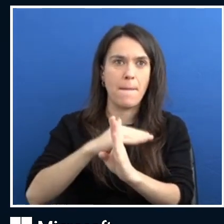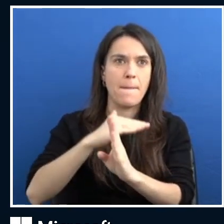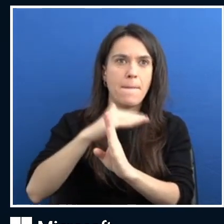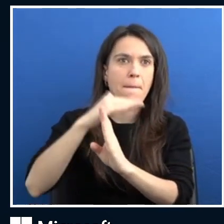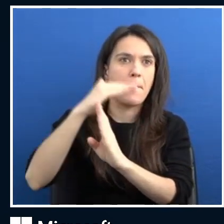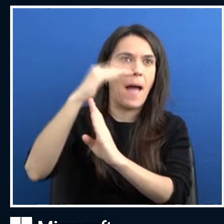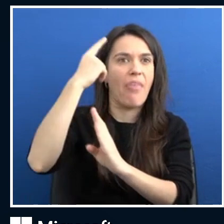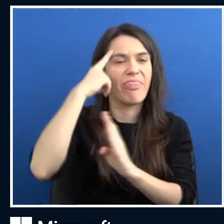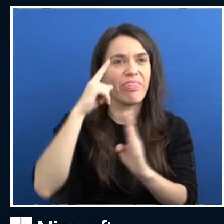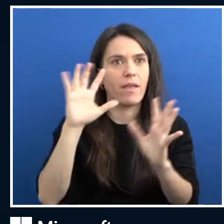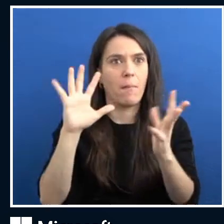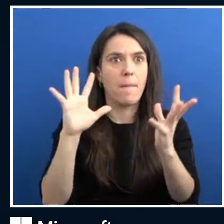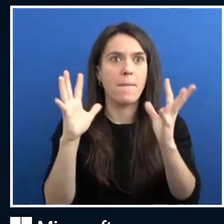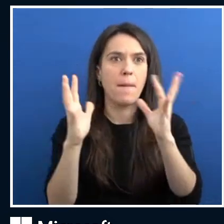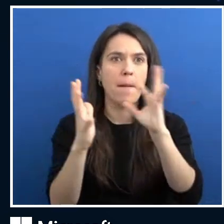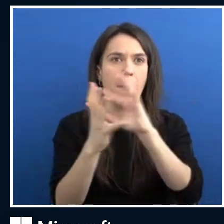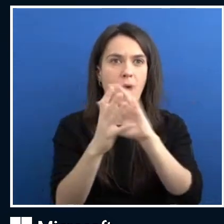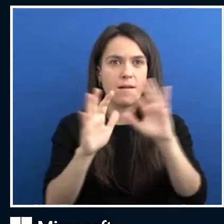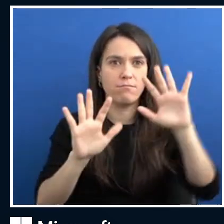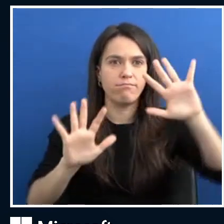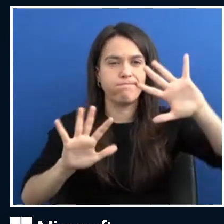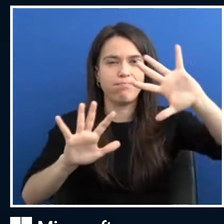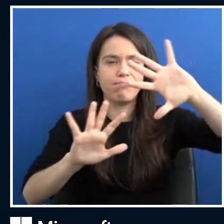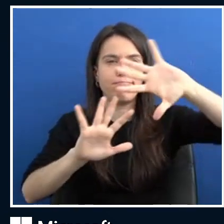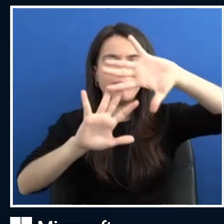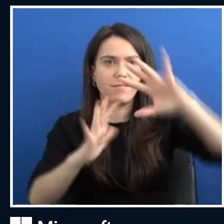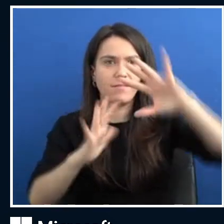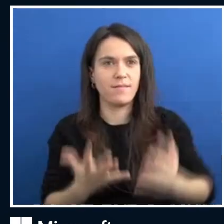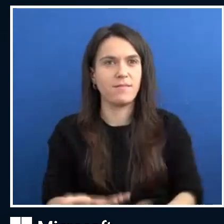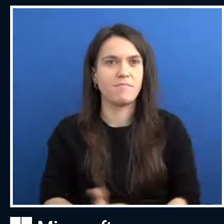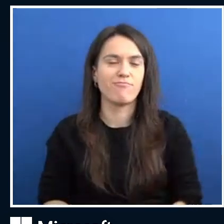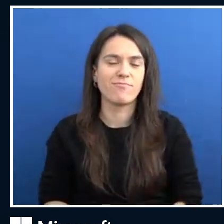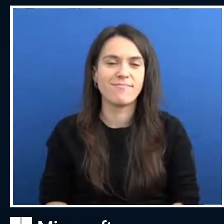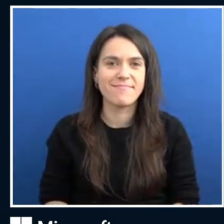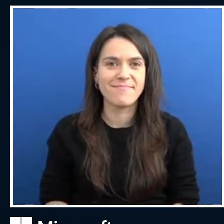cross-validation, or there's a lot of research that goes behind it as well.